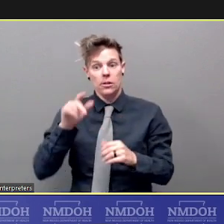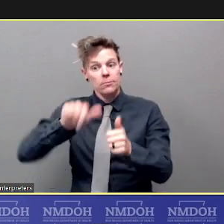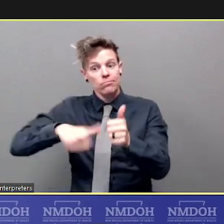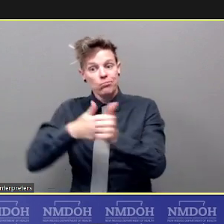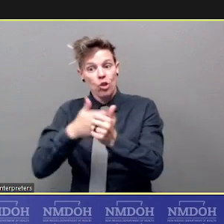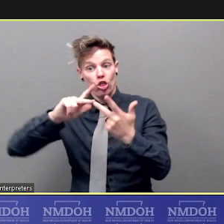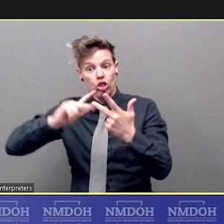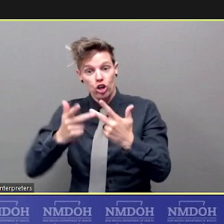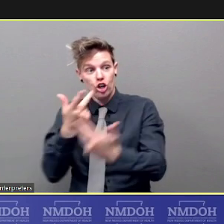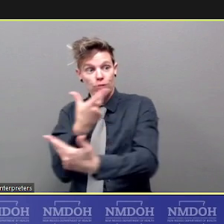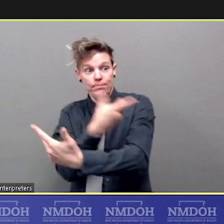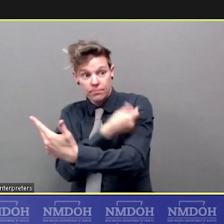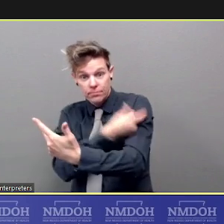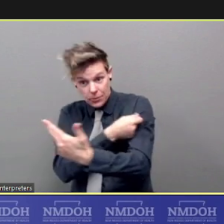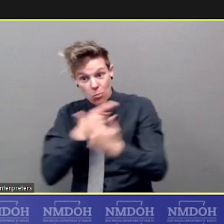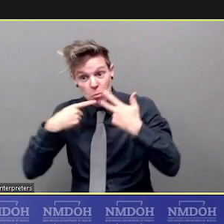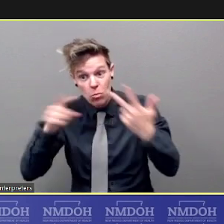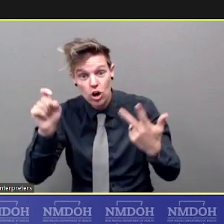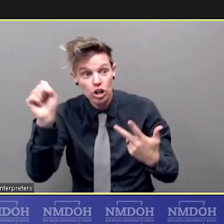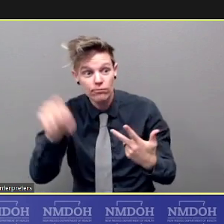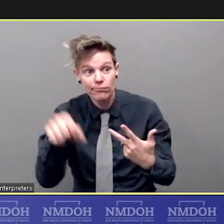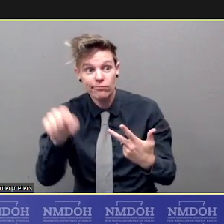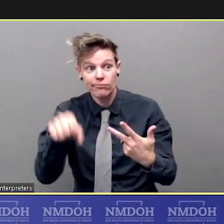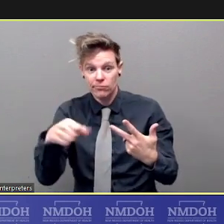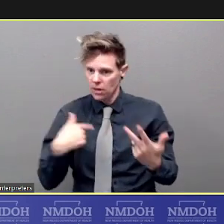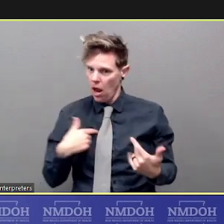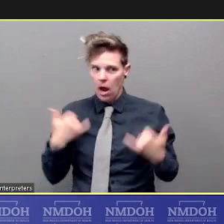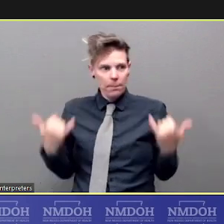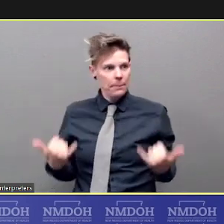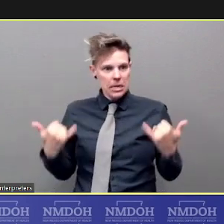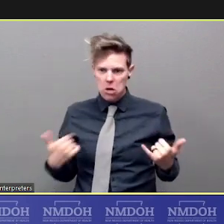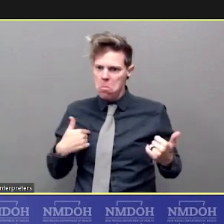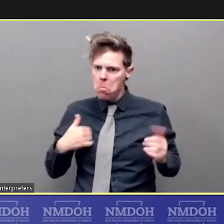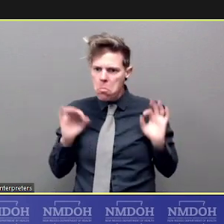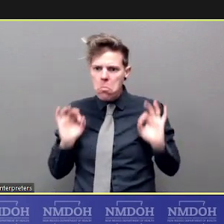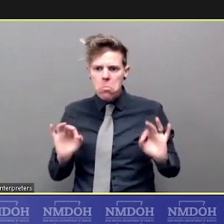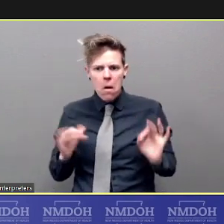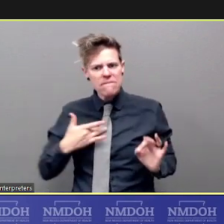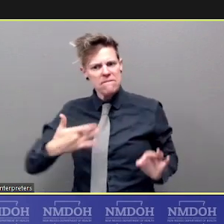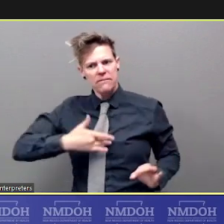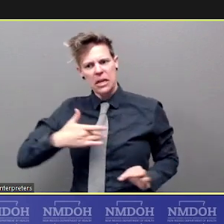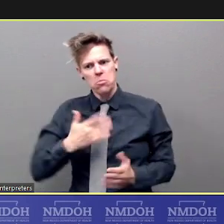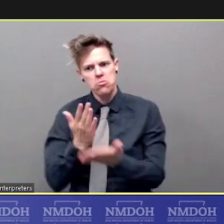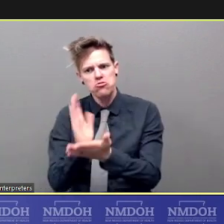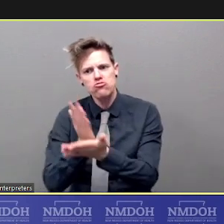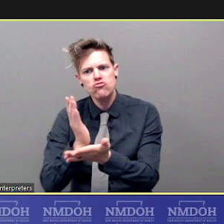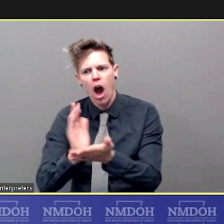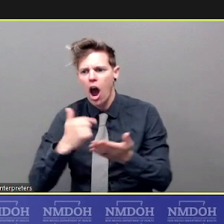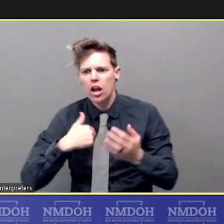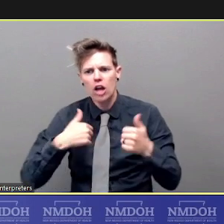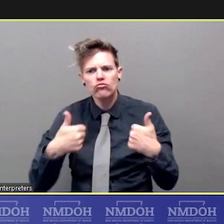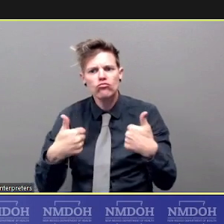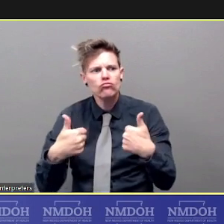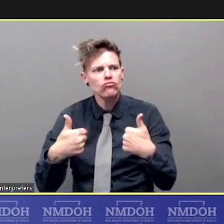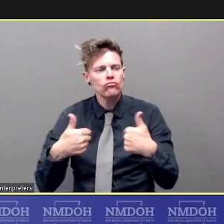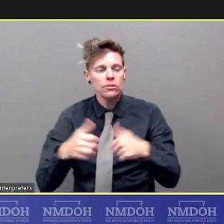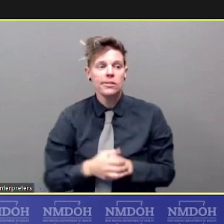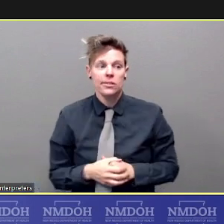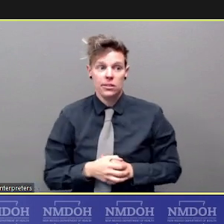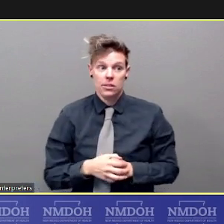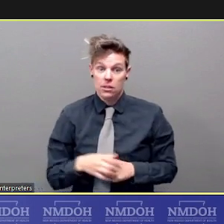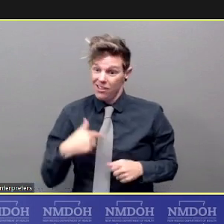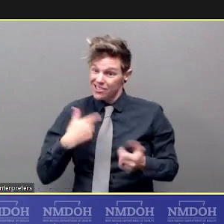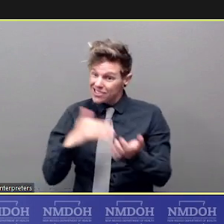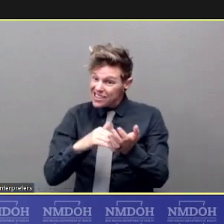today and feeling pretty good. And I also, because I have asthma and I'm older, I also